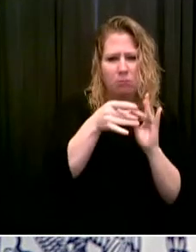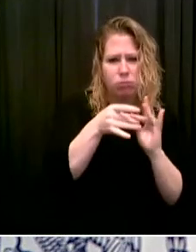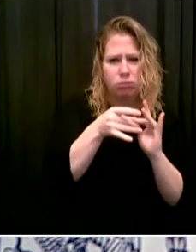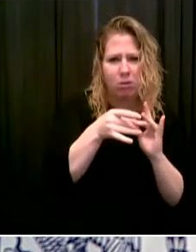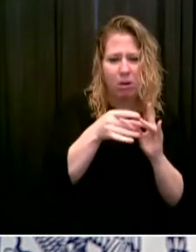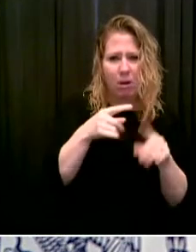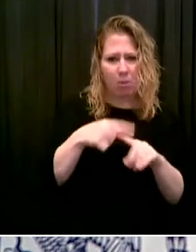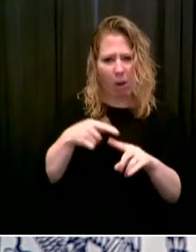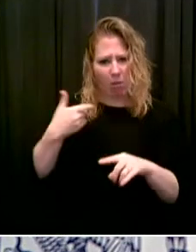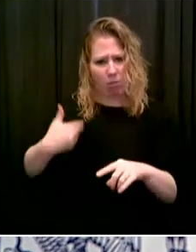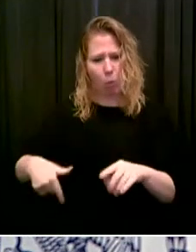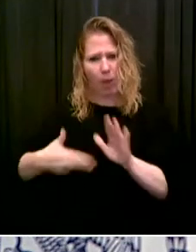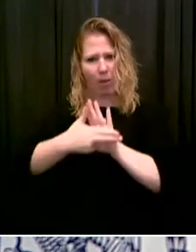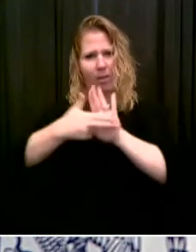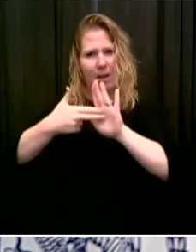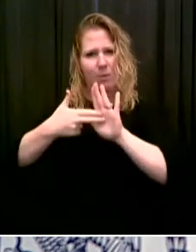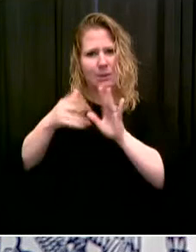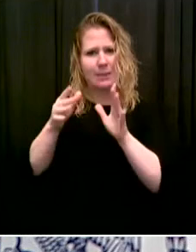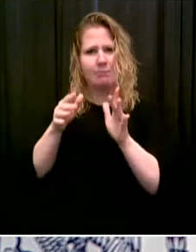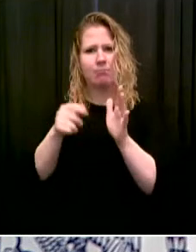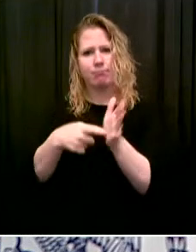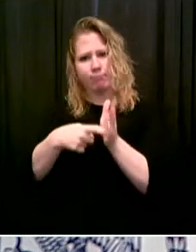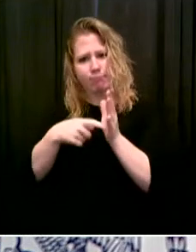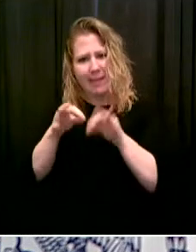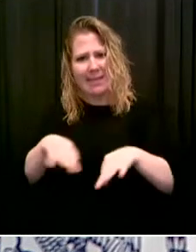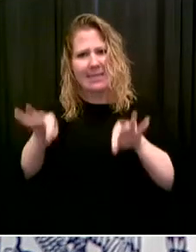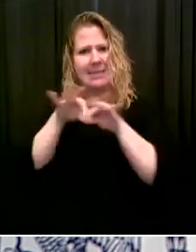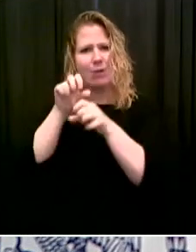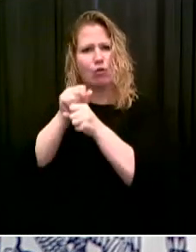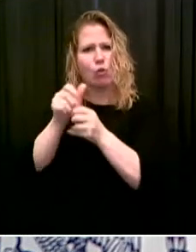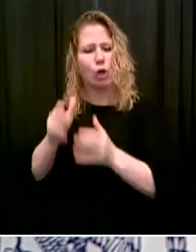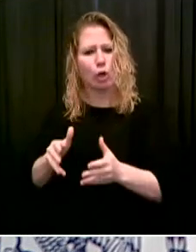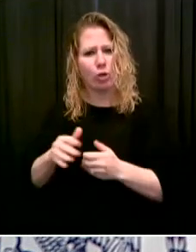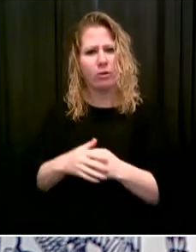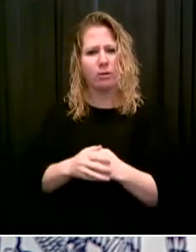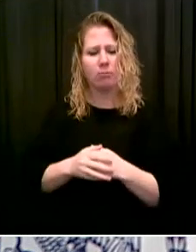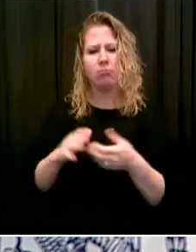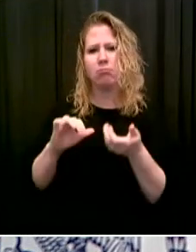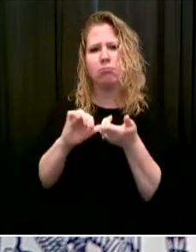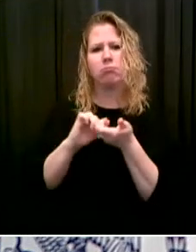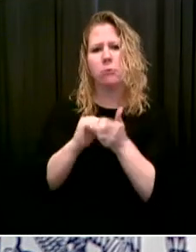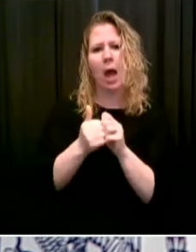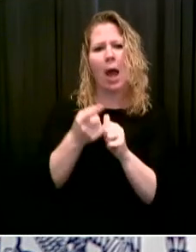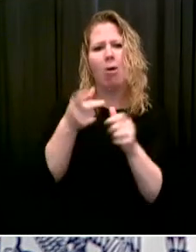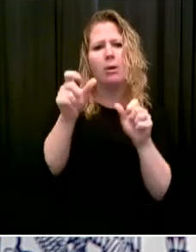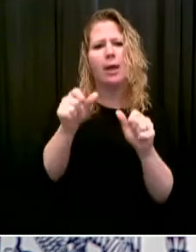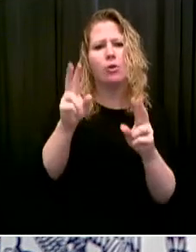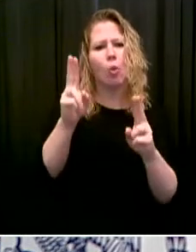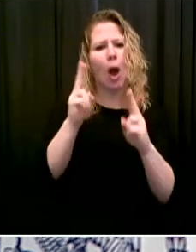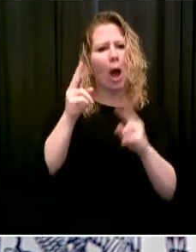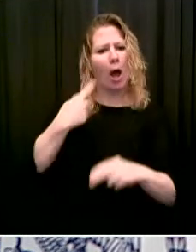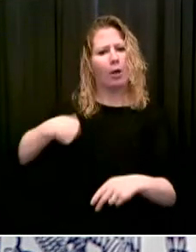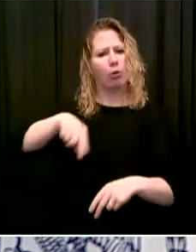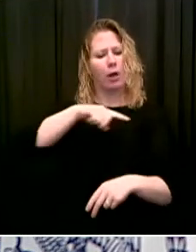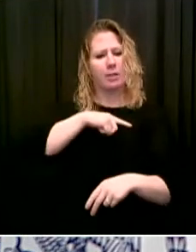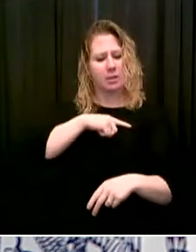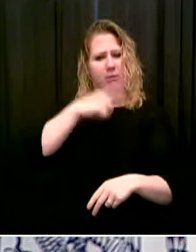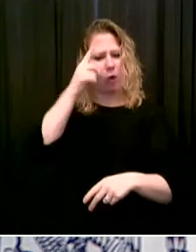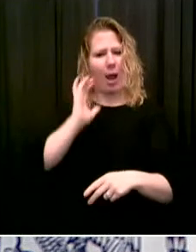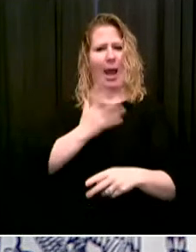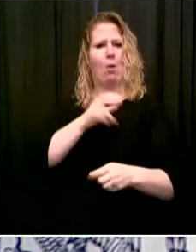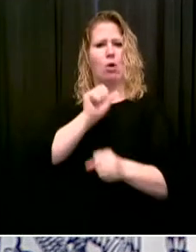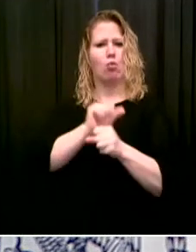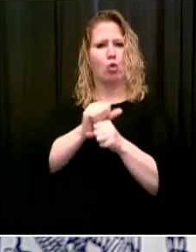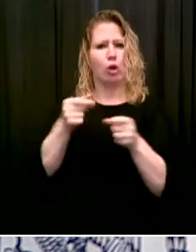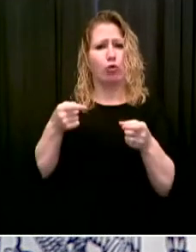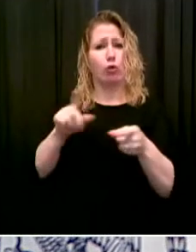What might you do to single out journalists for our work and sacrifices during the state of emergency, during the pandemic? It's